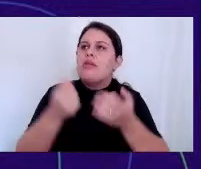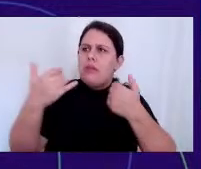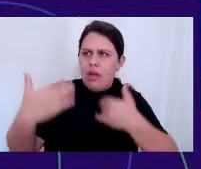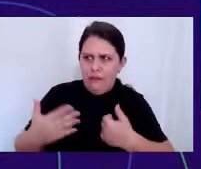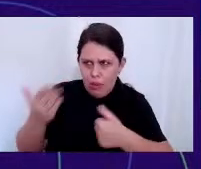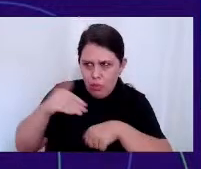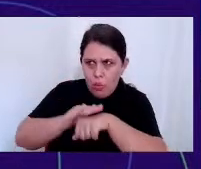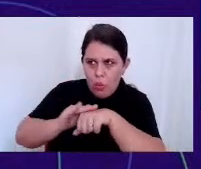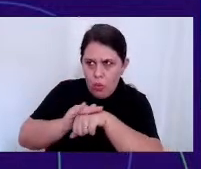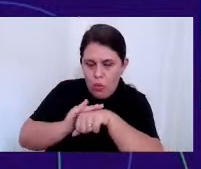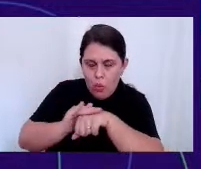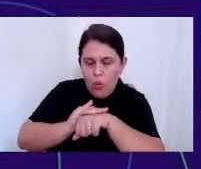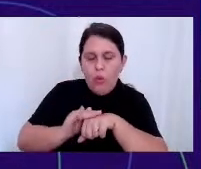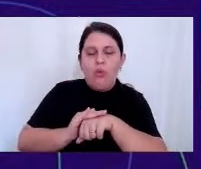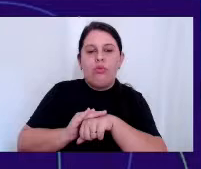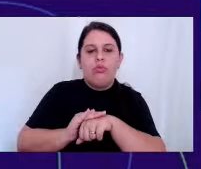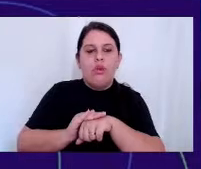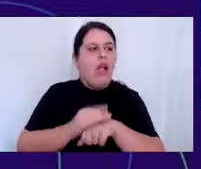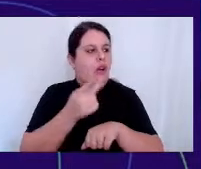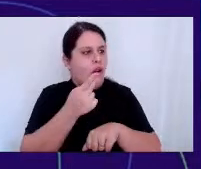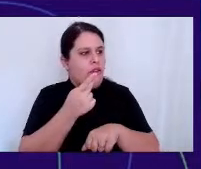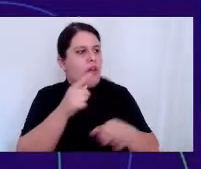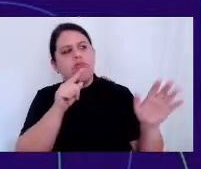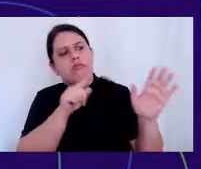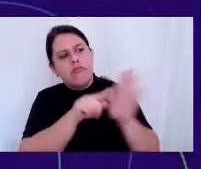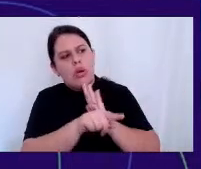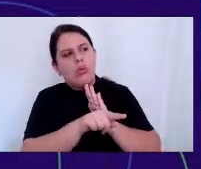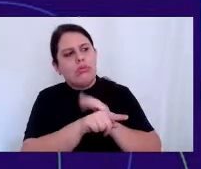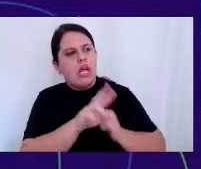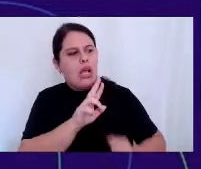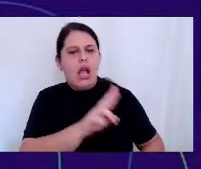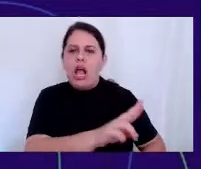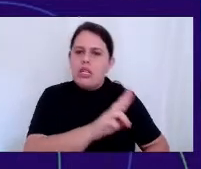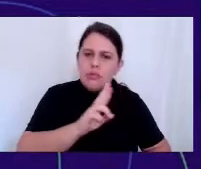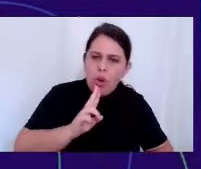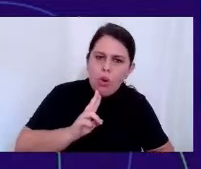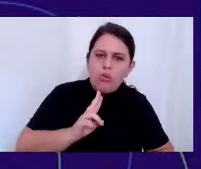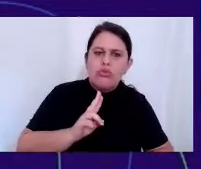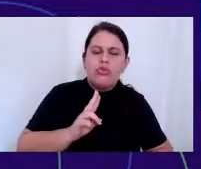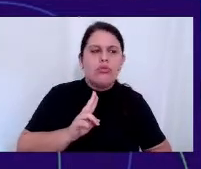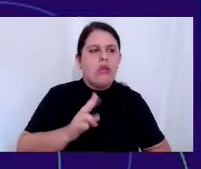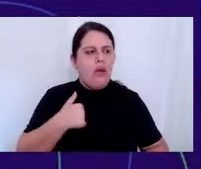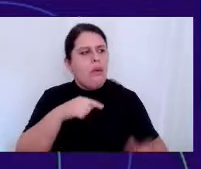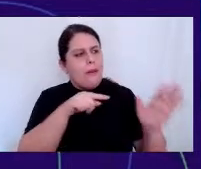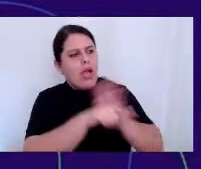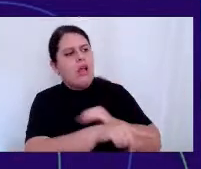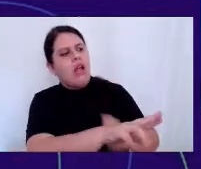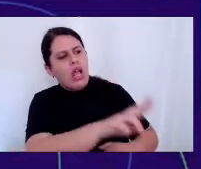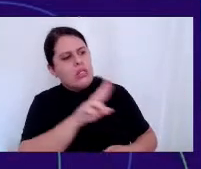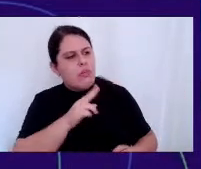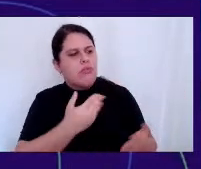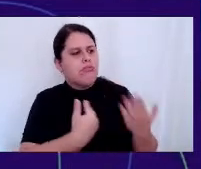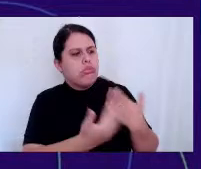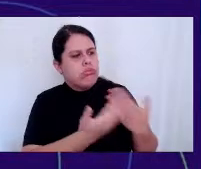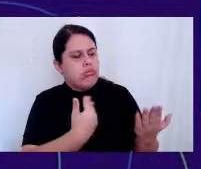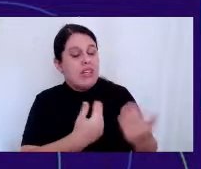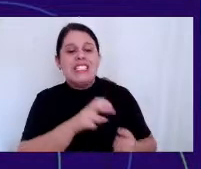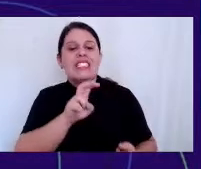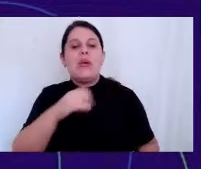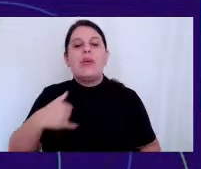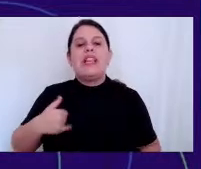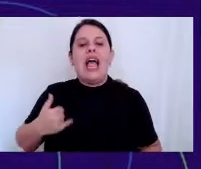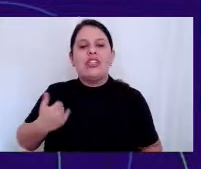and answer like I'm a 5-year-old. And that can be a lot of fun. But when you want to